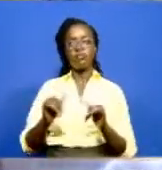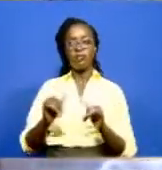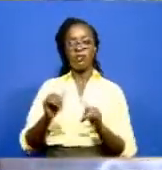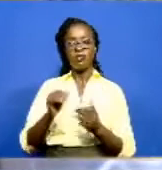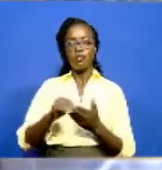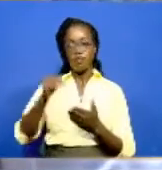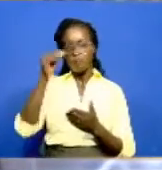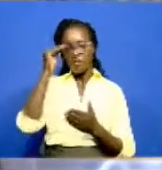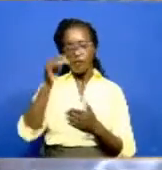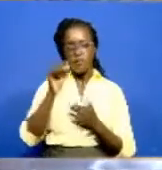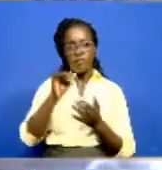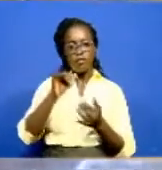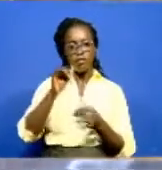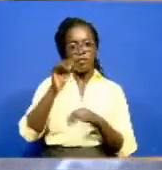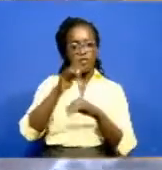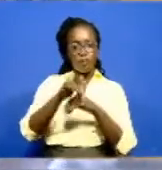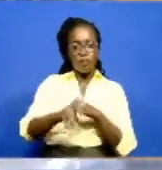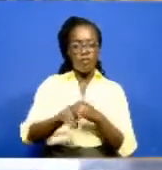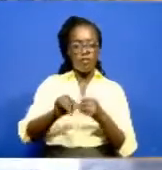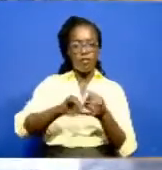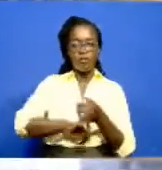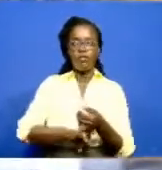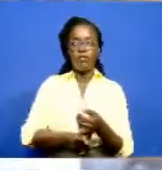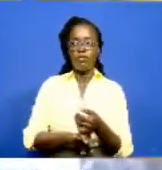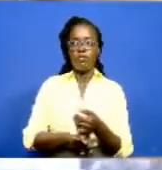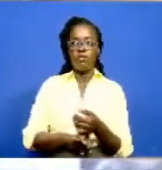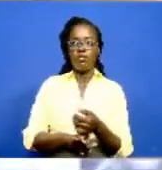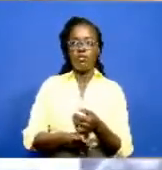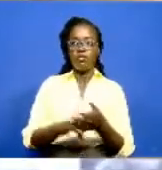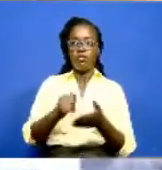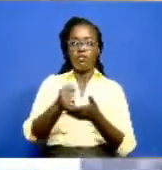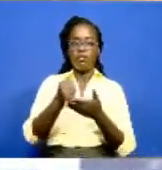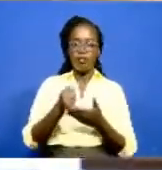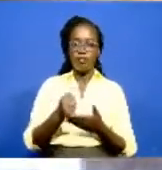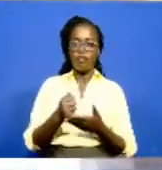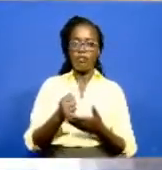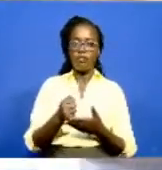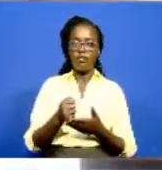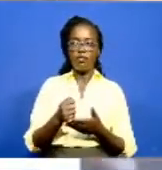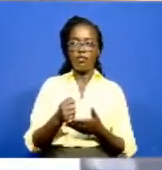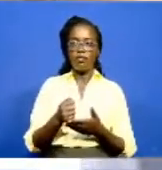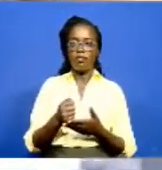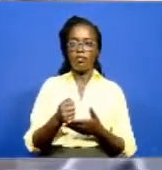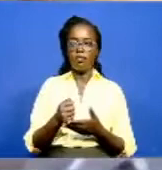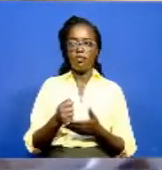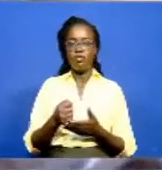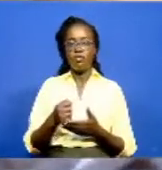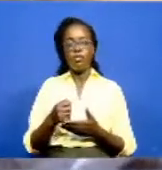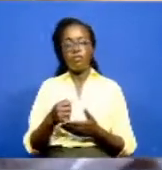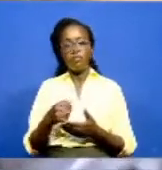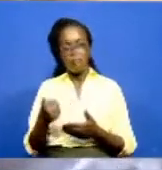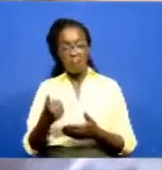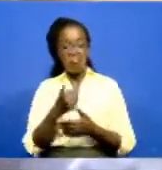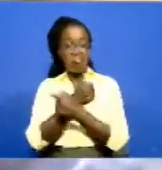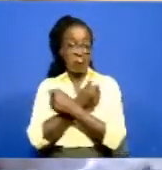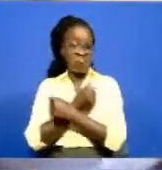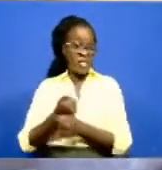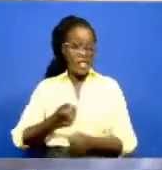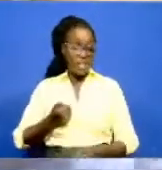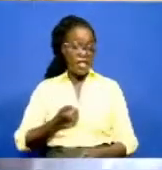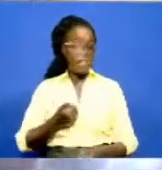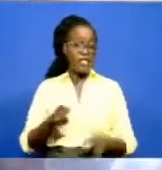kuhusu early marriages na imenisaidia sana pamoja pia na wasichana wenzangu. Ya